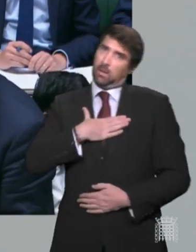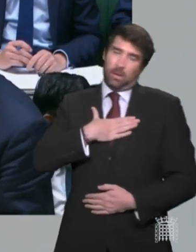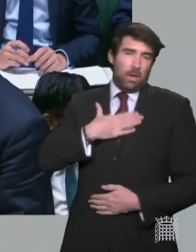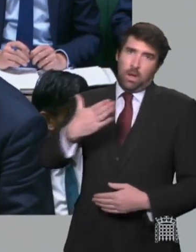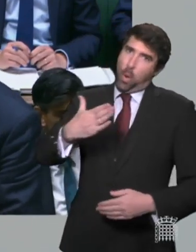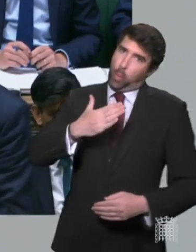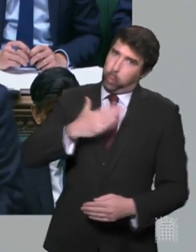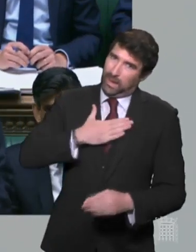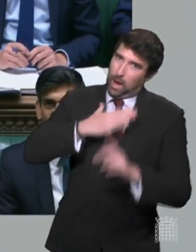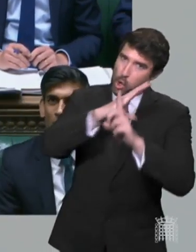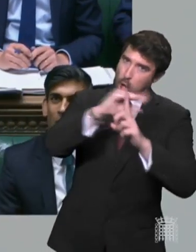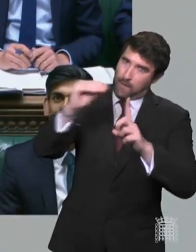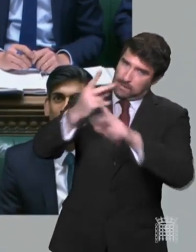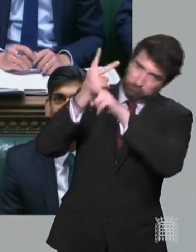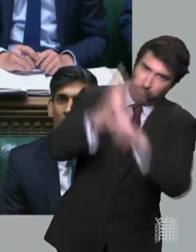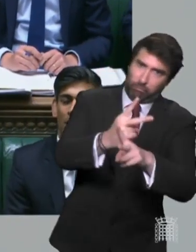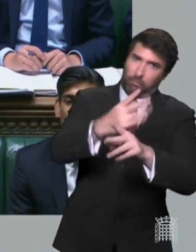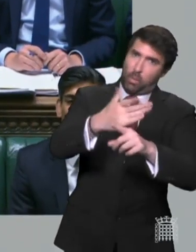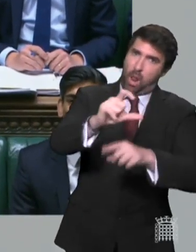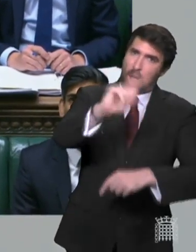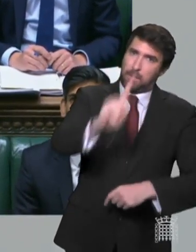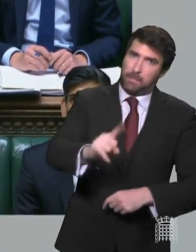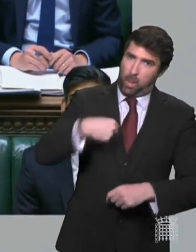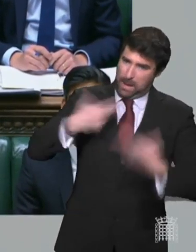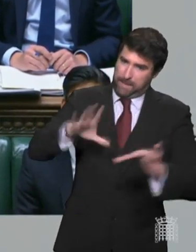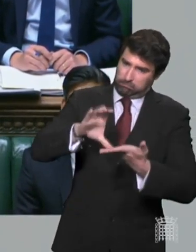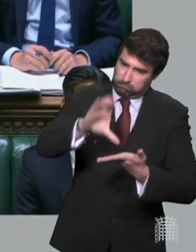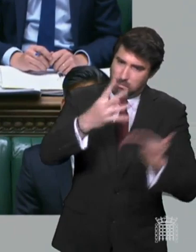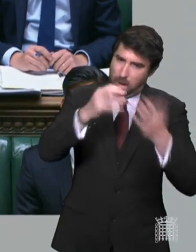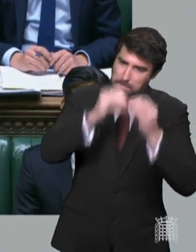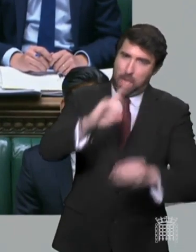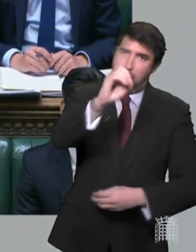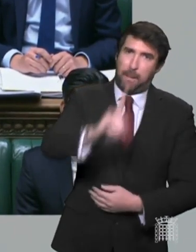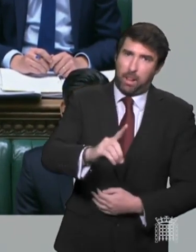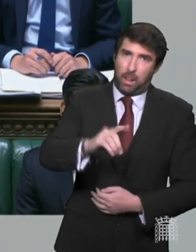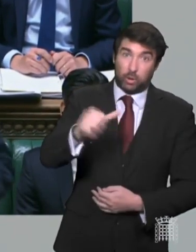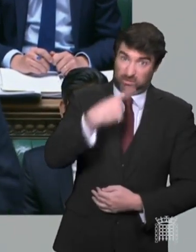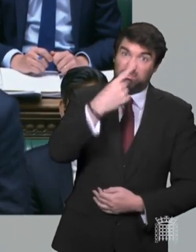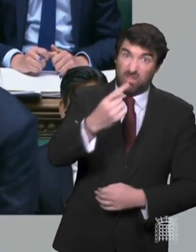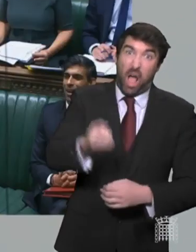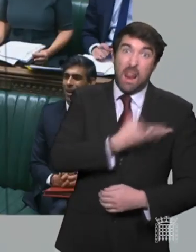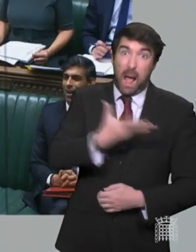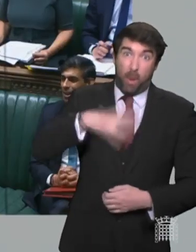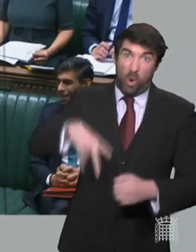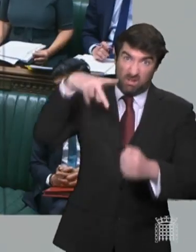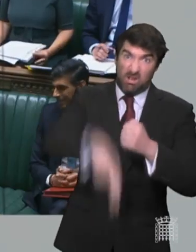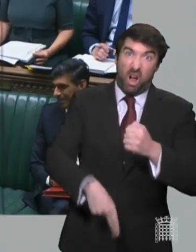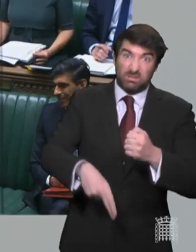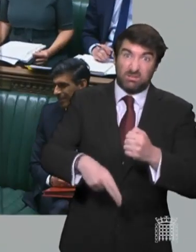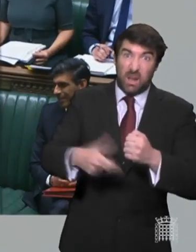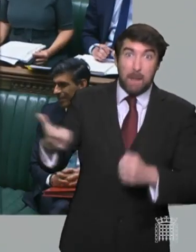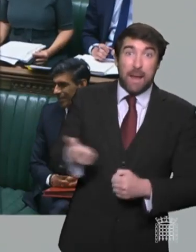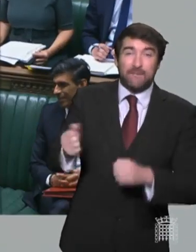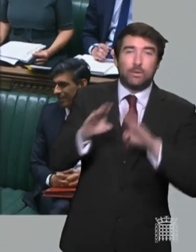through universal credit. And, Mr. Speaker, I think people in this House and across the country should know Labour wants to scrap universal credit altogether.